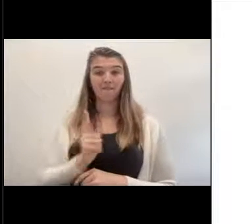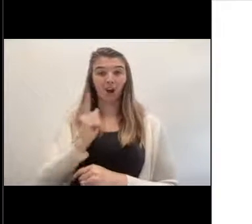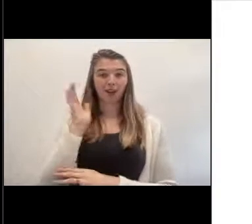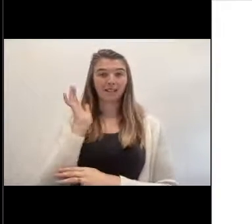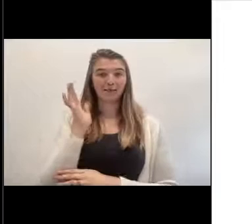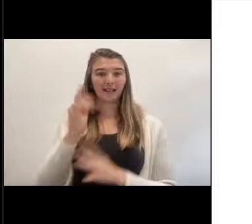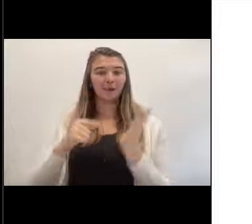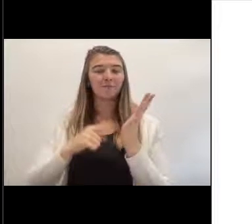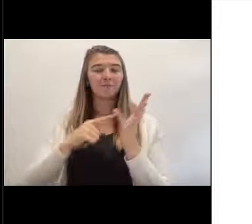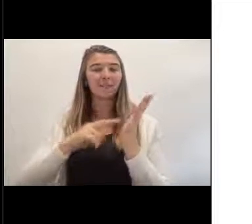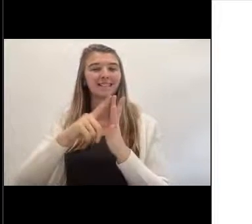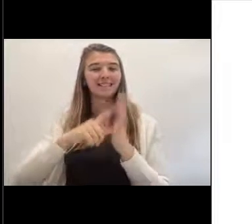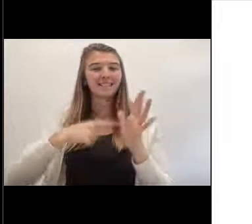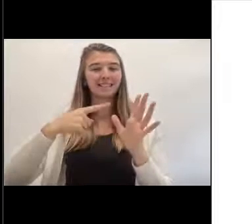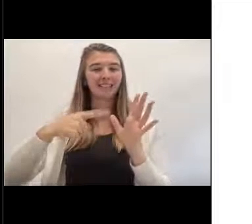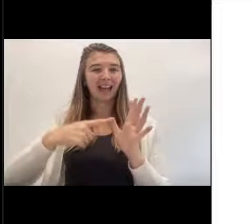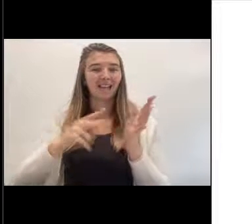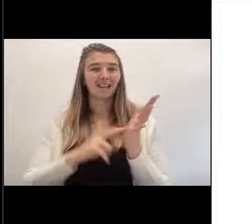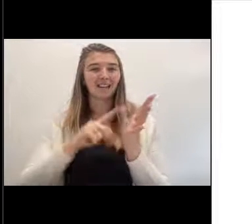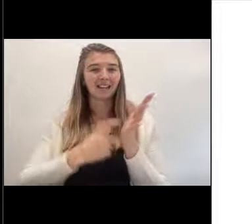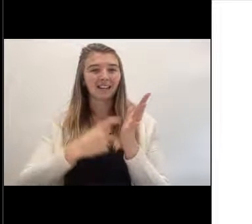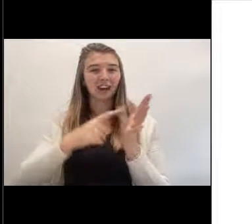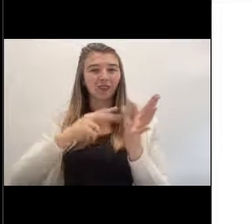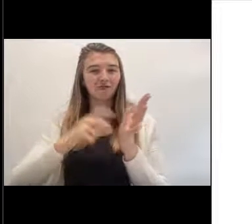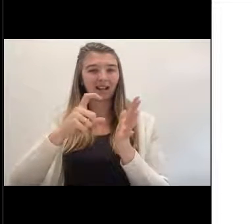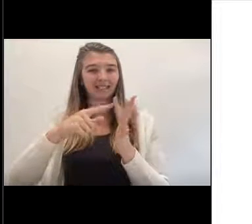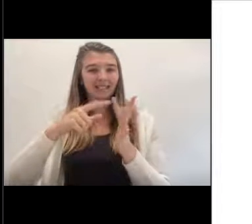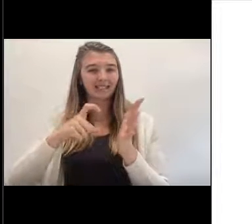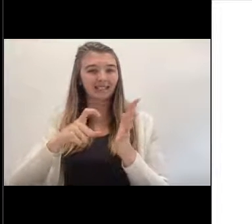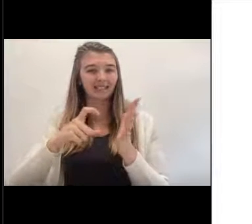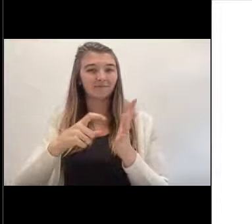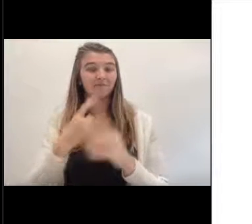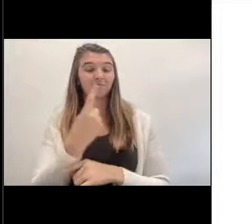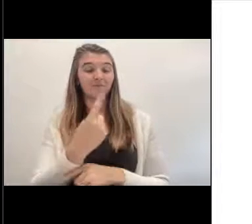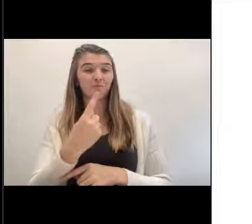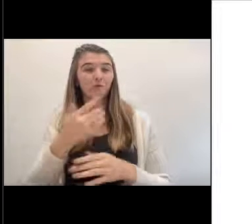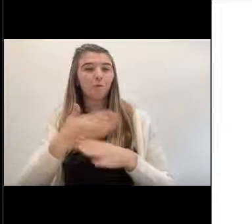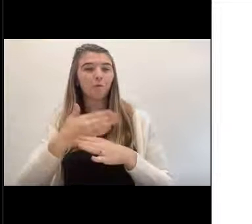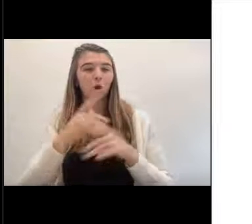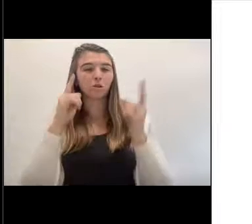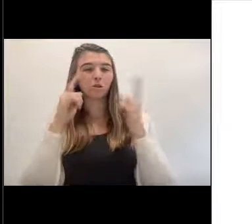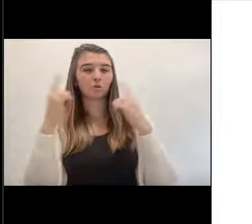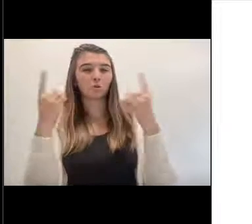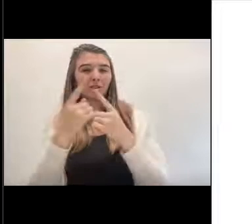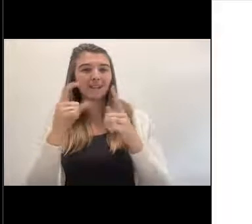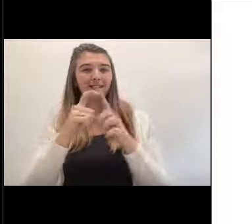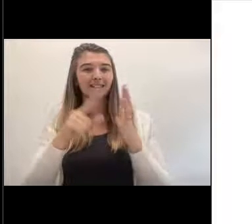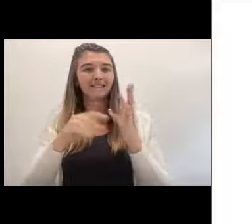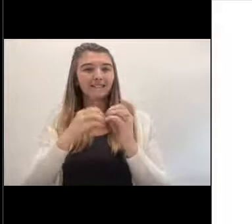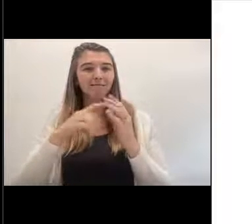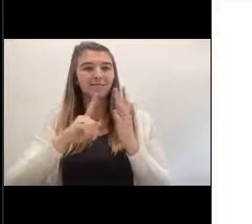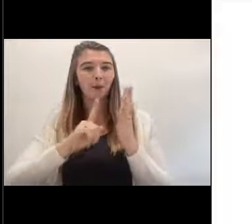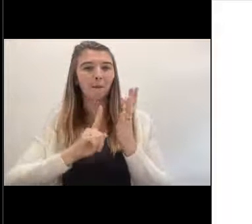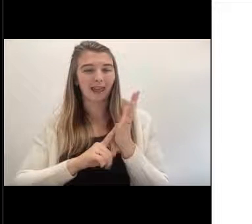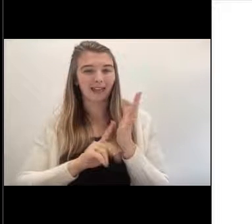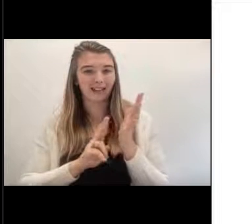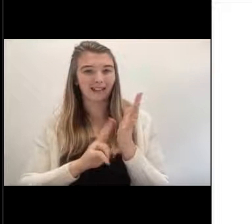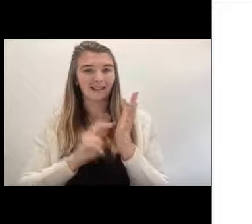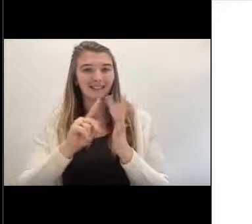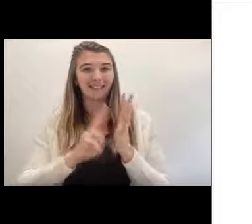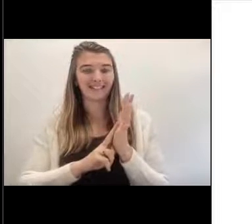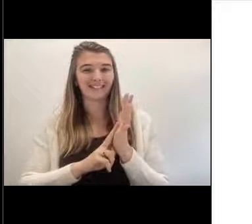the School of Biomolecular and Biomedical Science at University College Dublin. Her research focuses on elucidating the metabolism